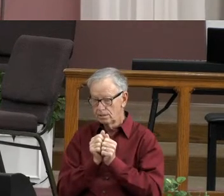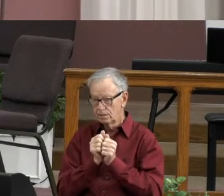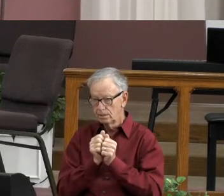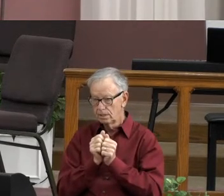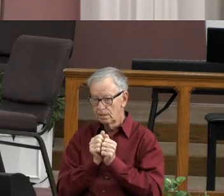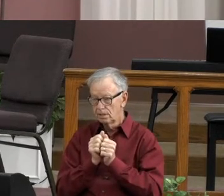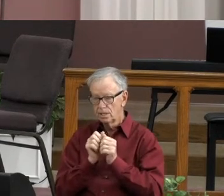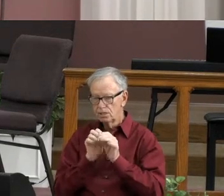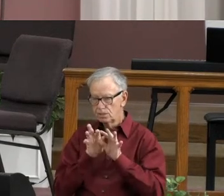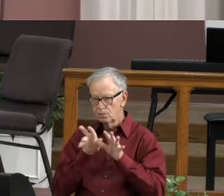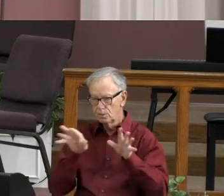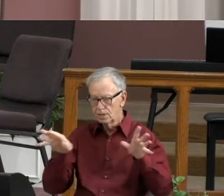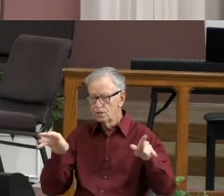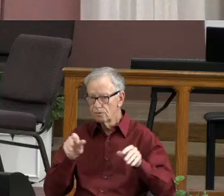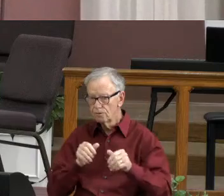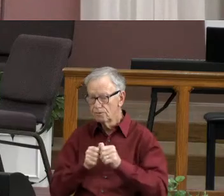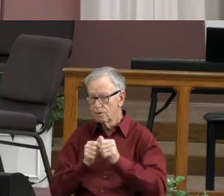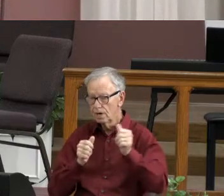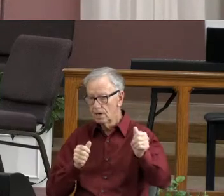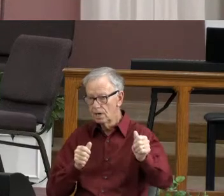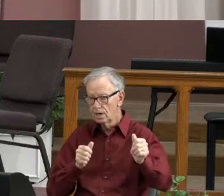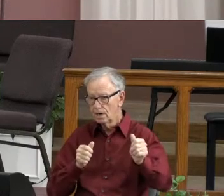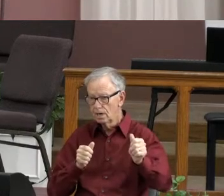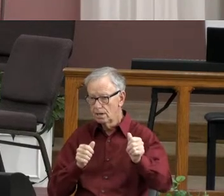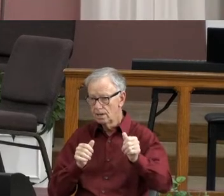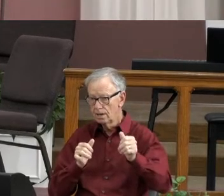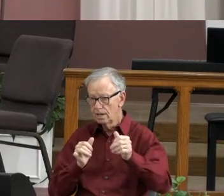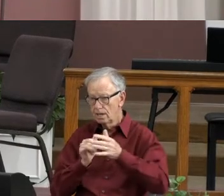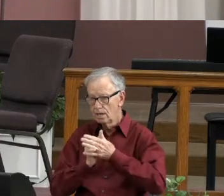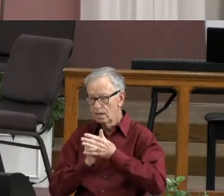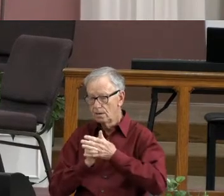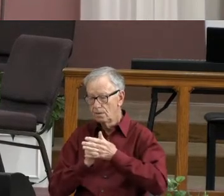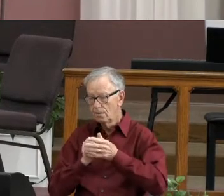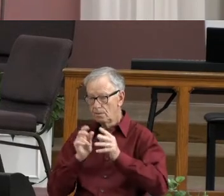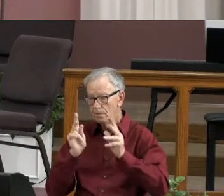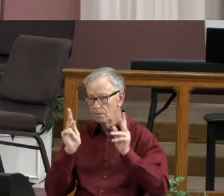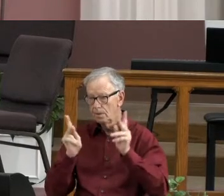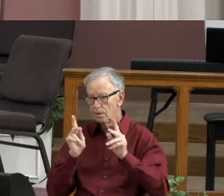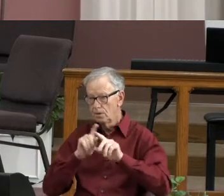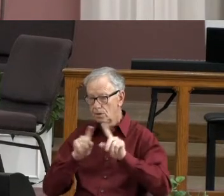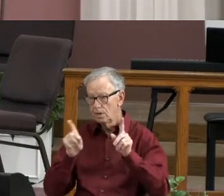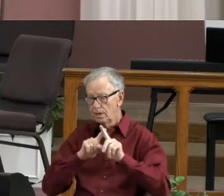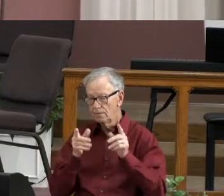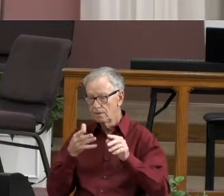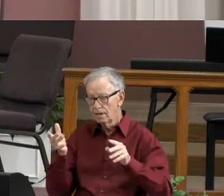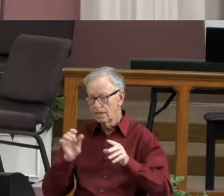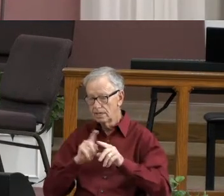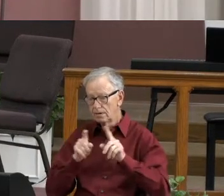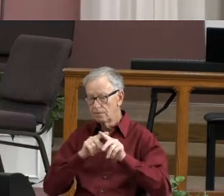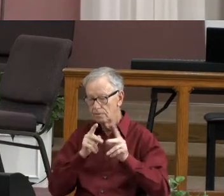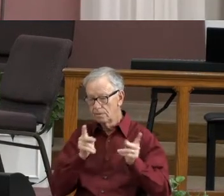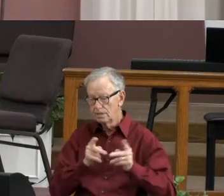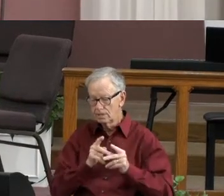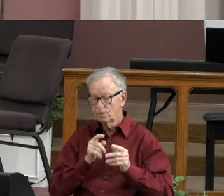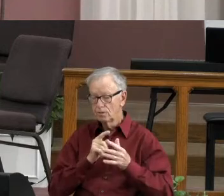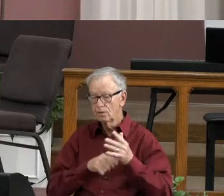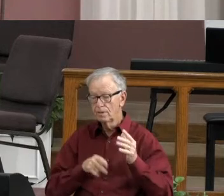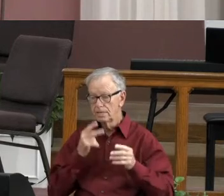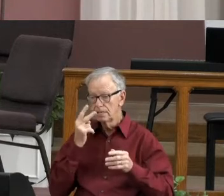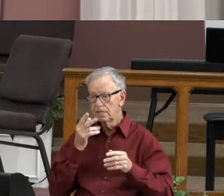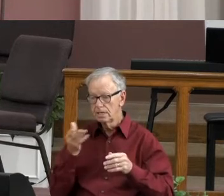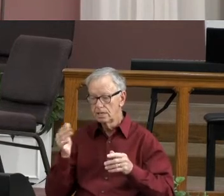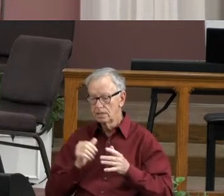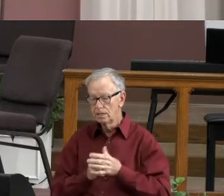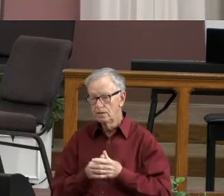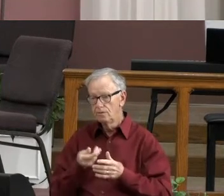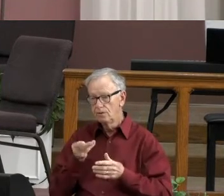They haven't spread out so far that you've got people doing different things in different places, and that's what we see here.